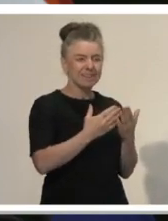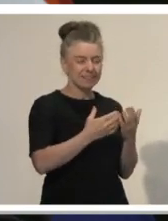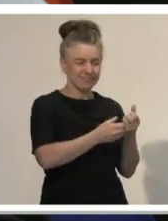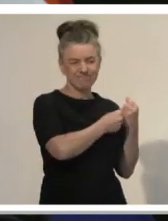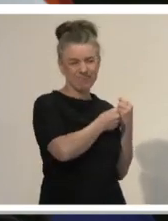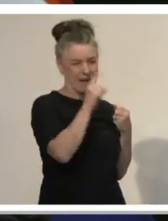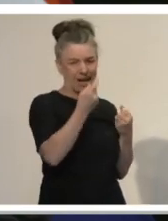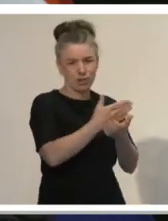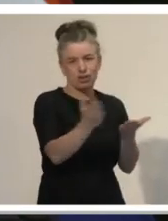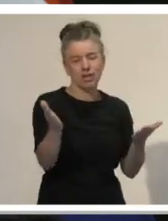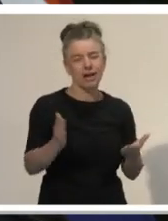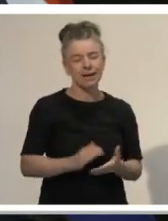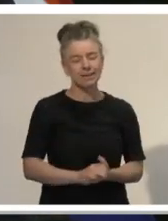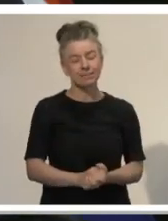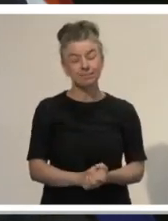commercially sensitive. That